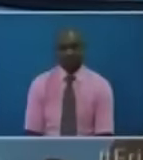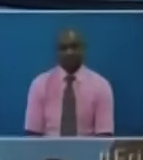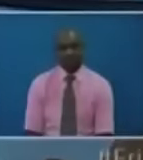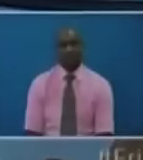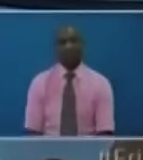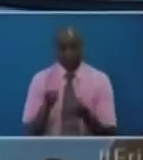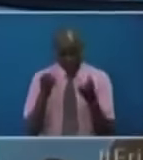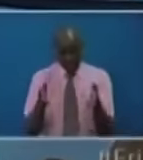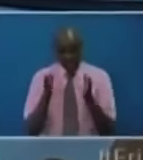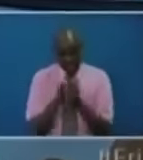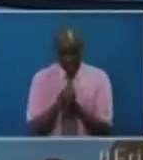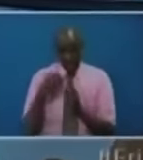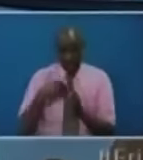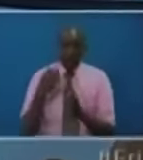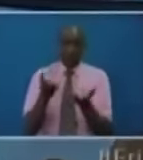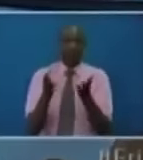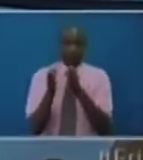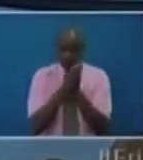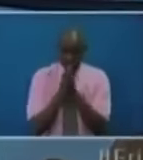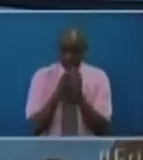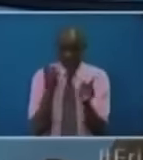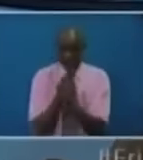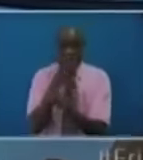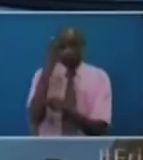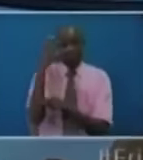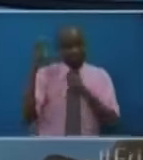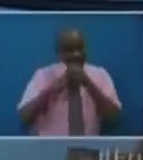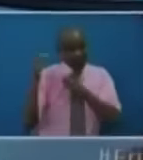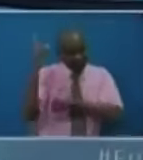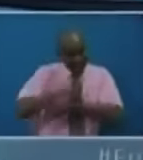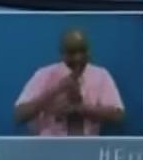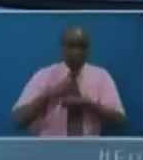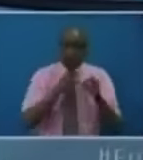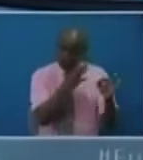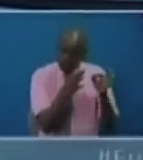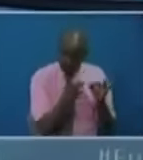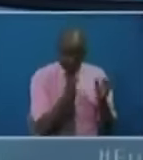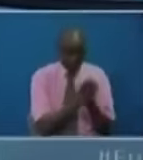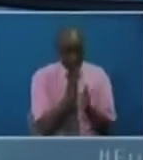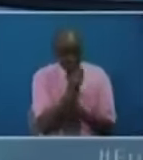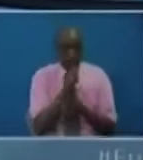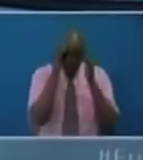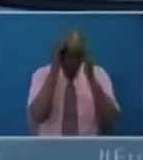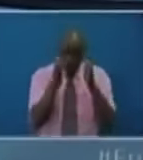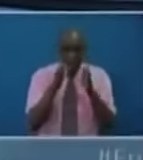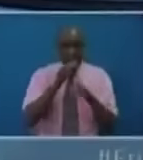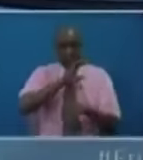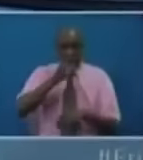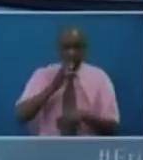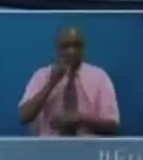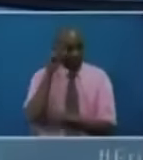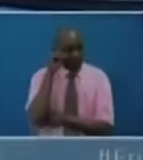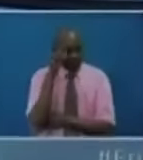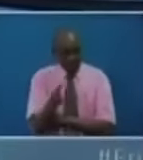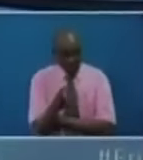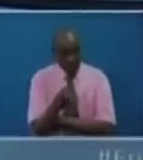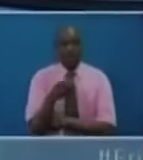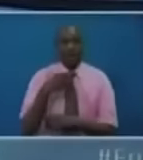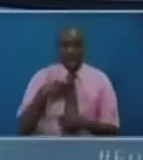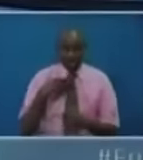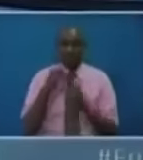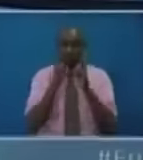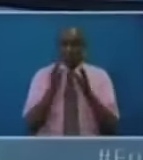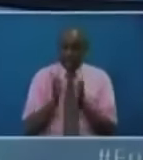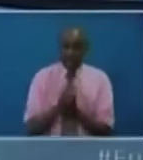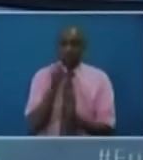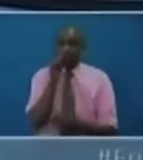All right, let's now go to our continuing series of 47 Days of Accountability. And tonight, we focus on the county of Mombasa. Abby Agina will take us through the